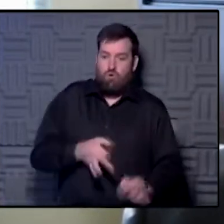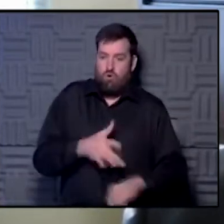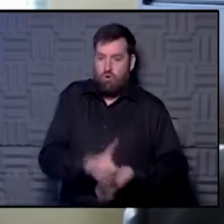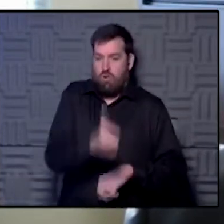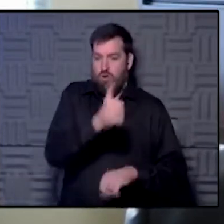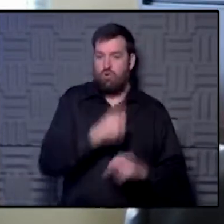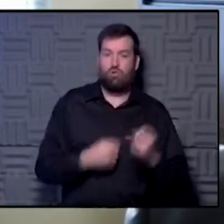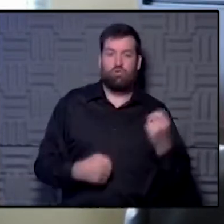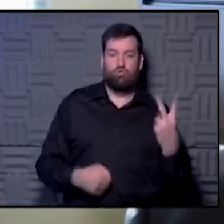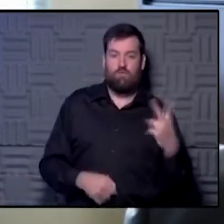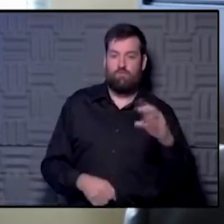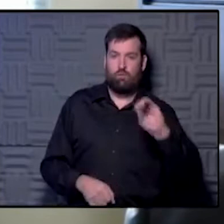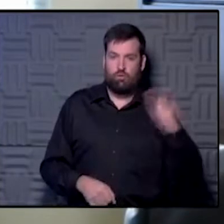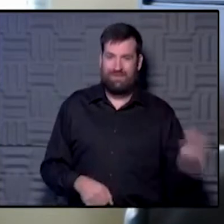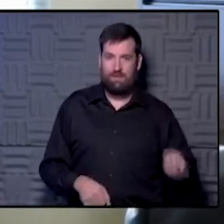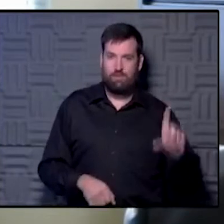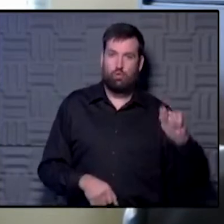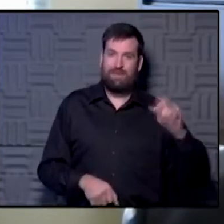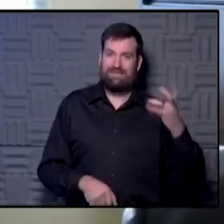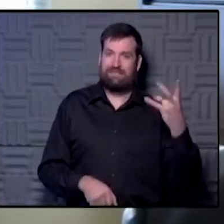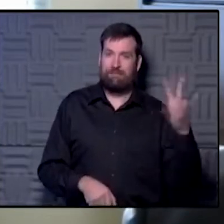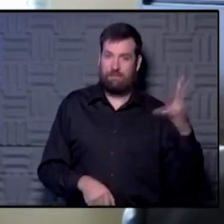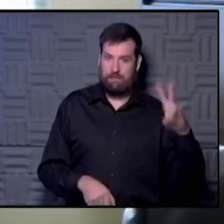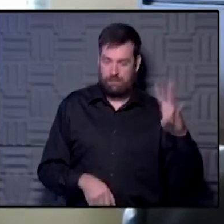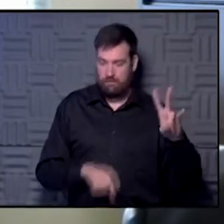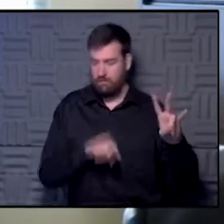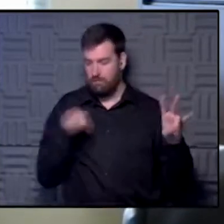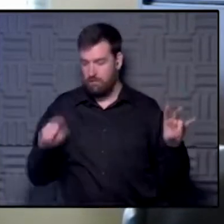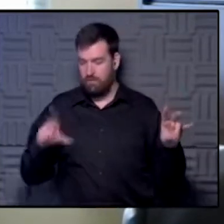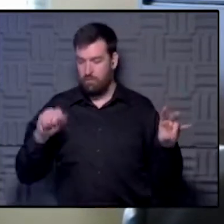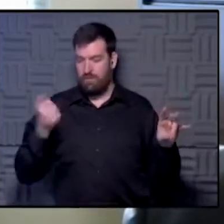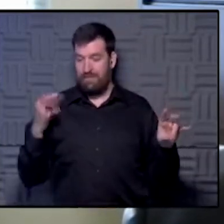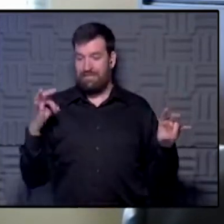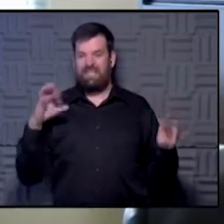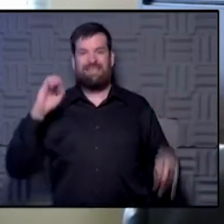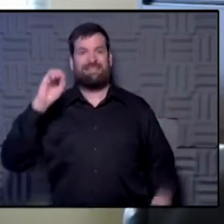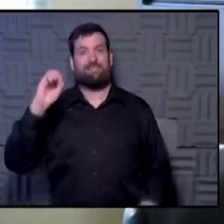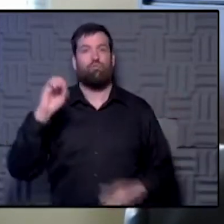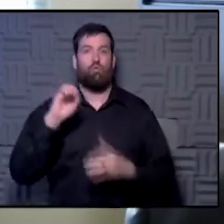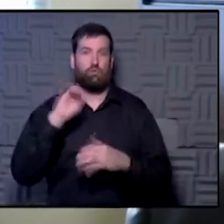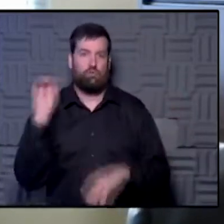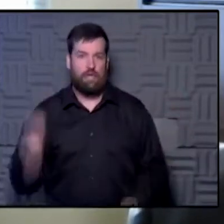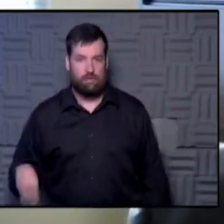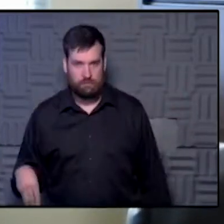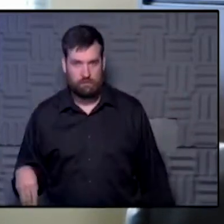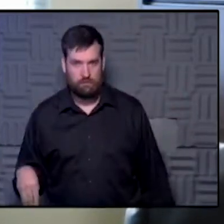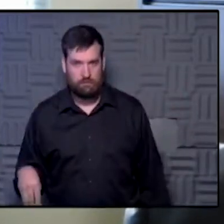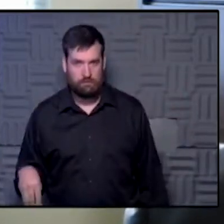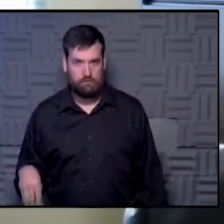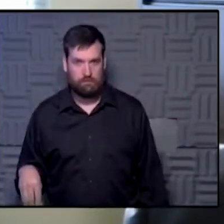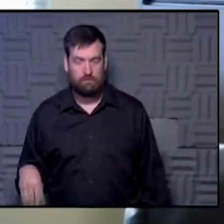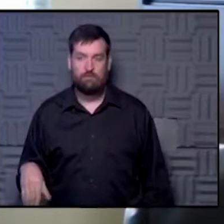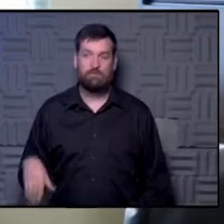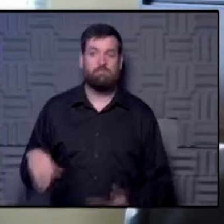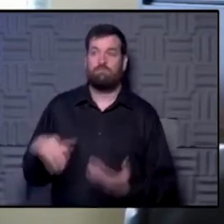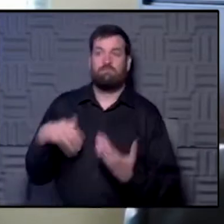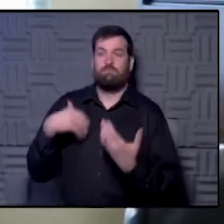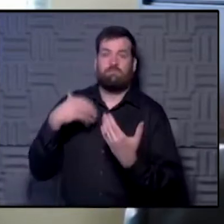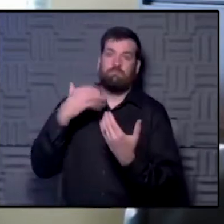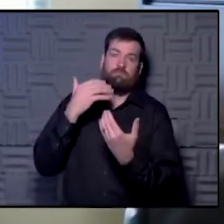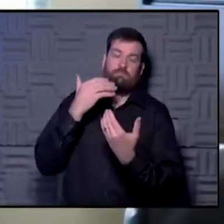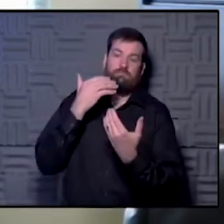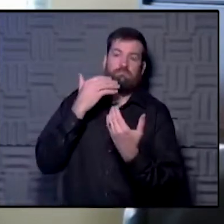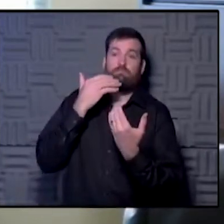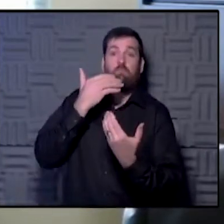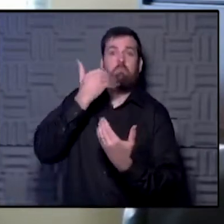at a 12% mortality rate, and in 2019, we were at 0%. So again, we just think the best practice of the